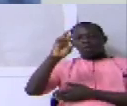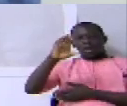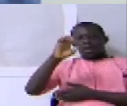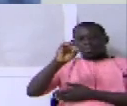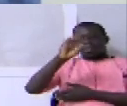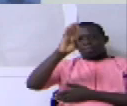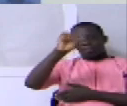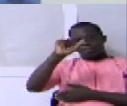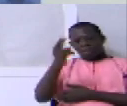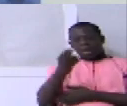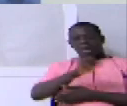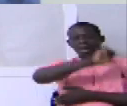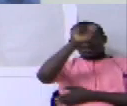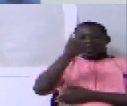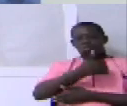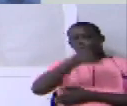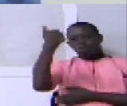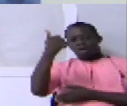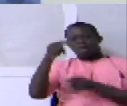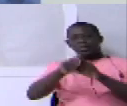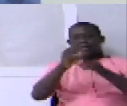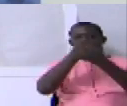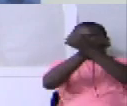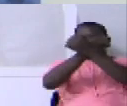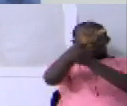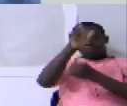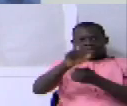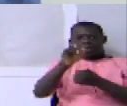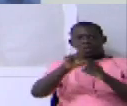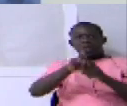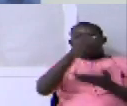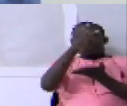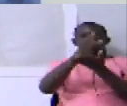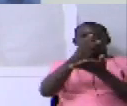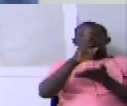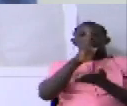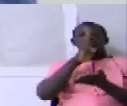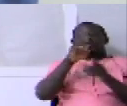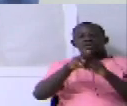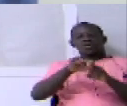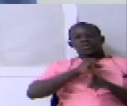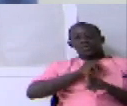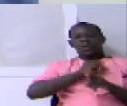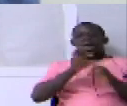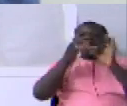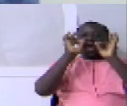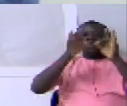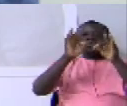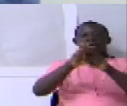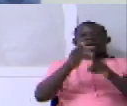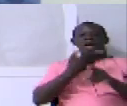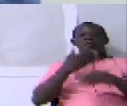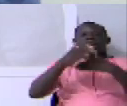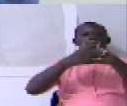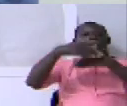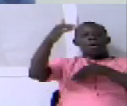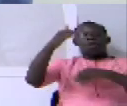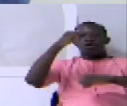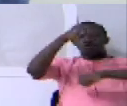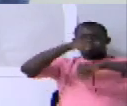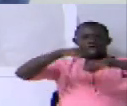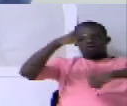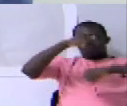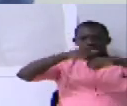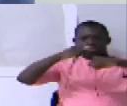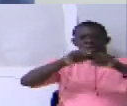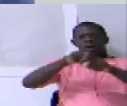victim witnesses claiming that there has been more tortures in the prison than